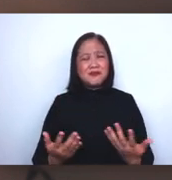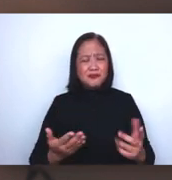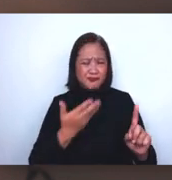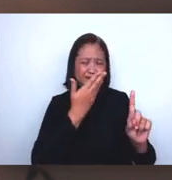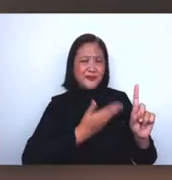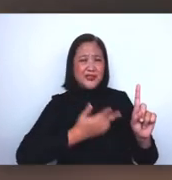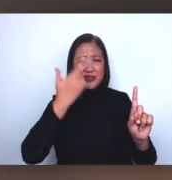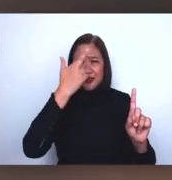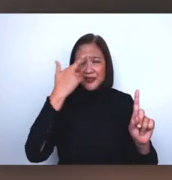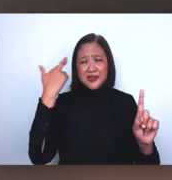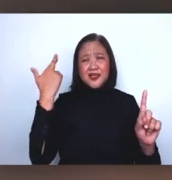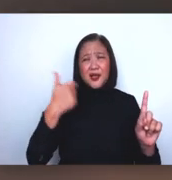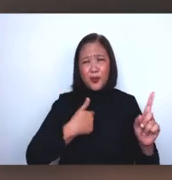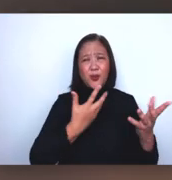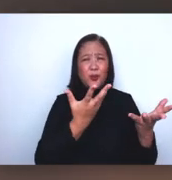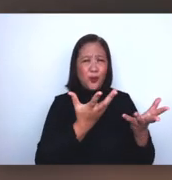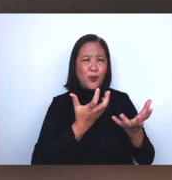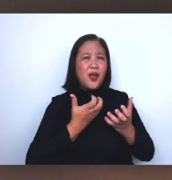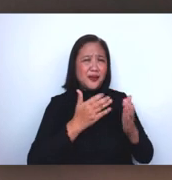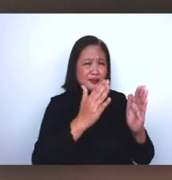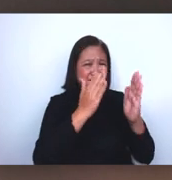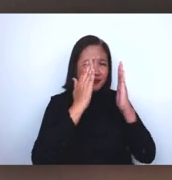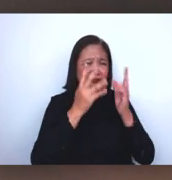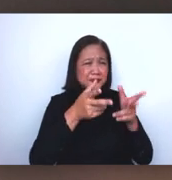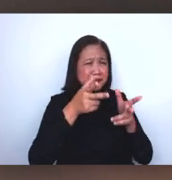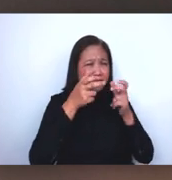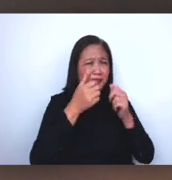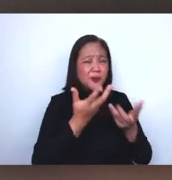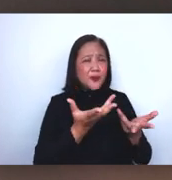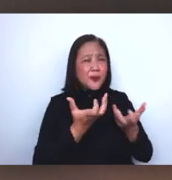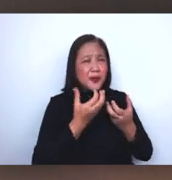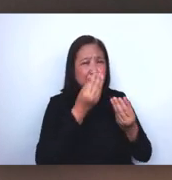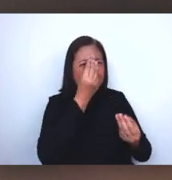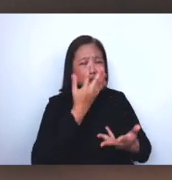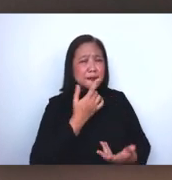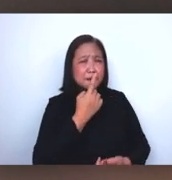Pepito I want to hear from.